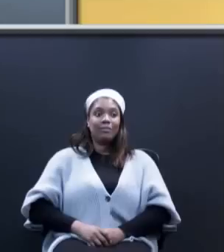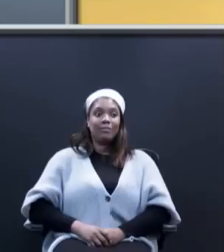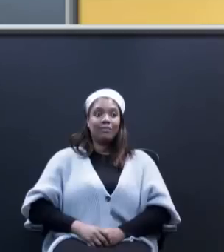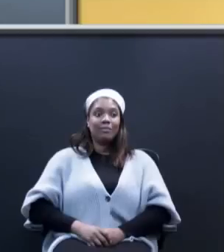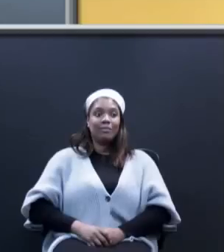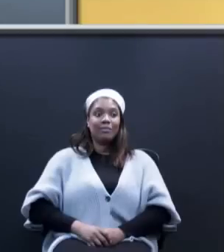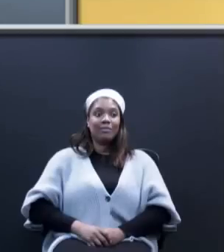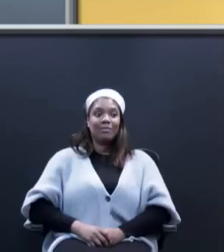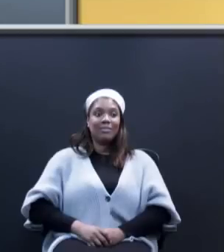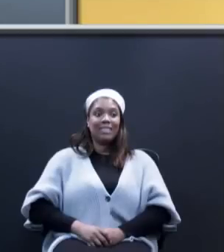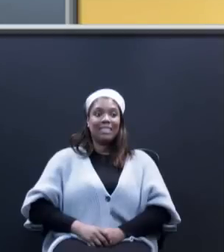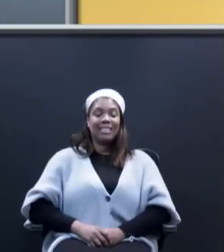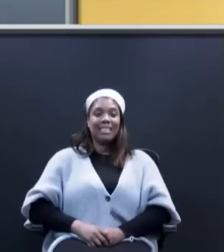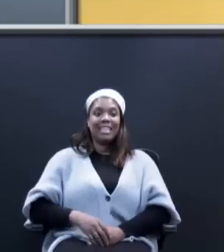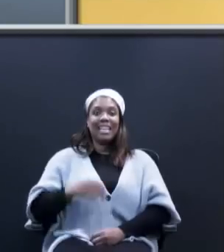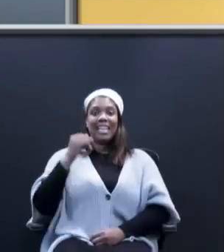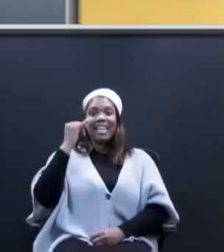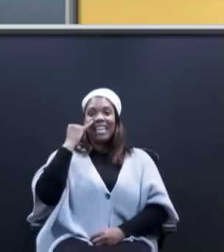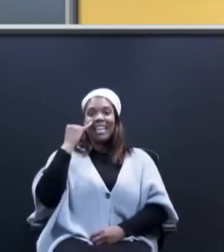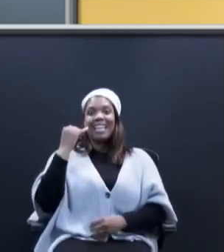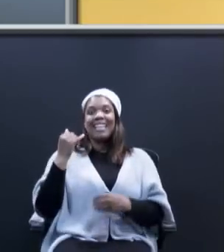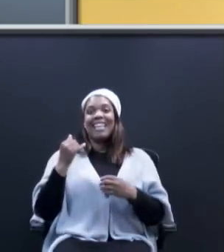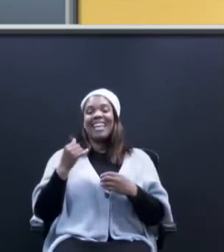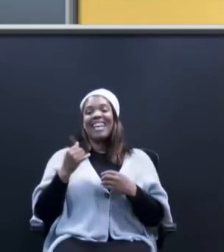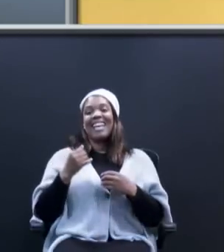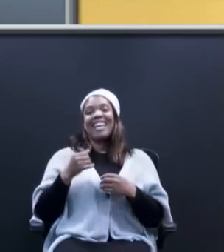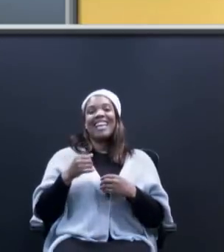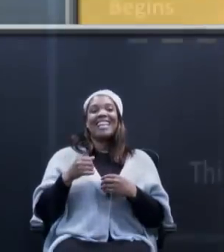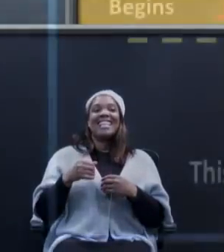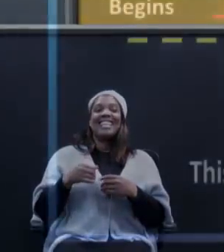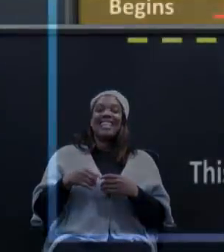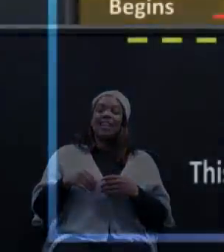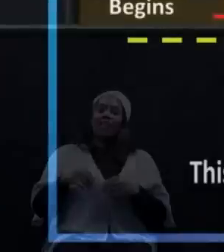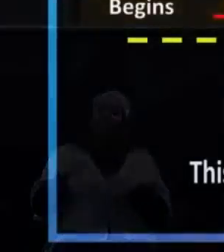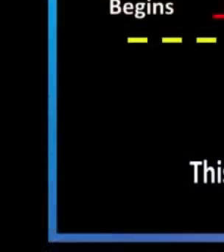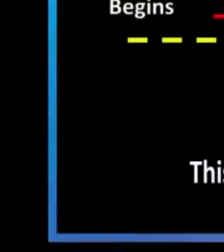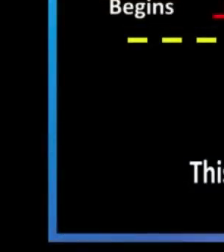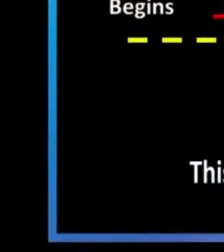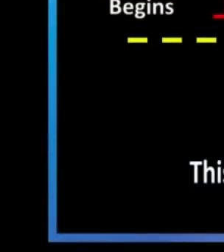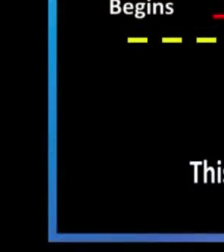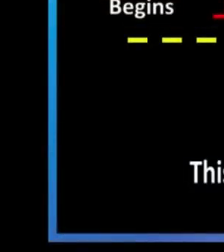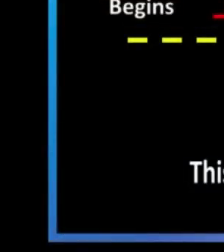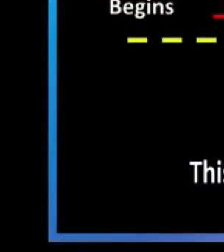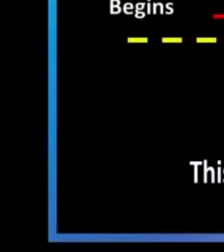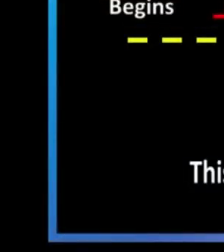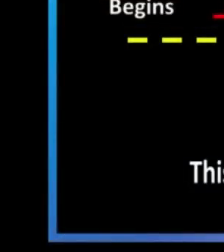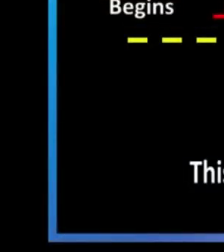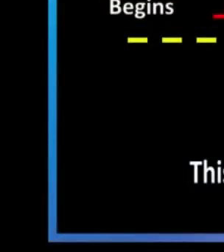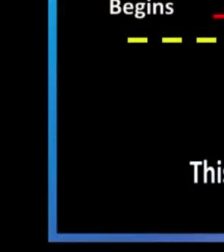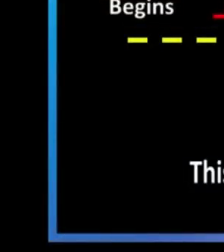If this run a little over time, that's because they got a slow crew in the video room. Blame them.